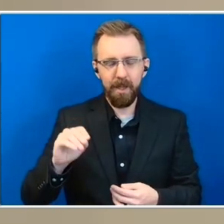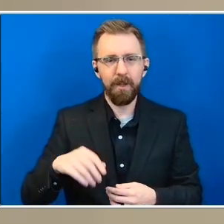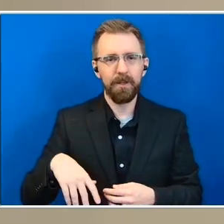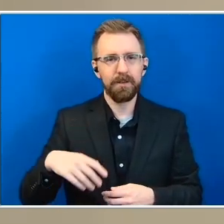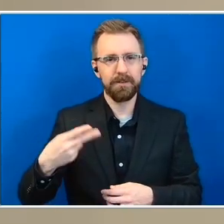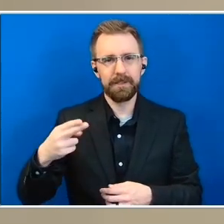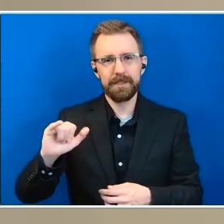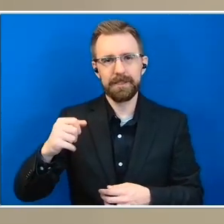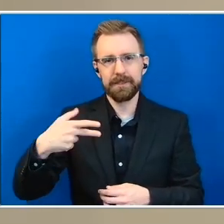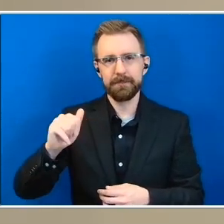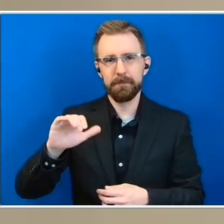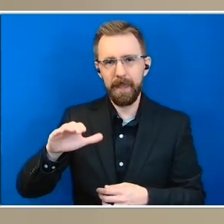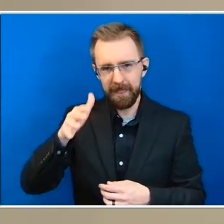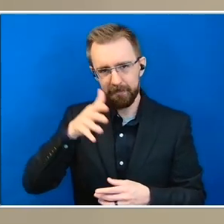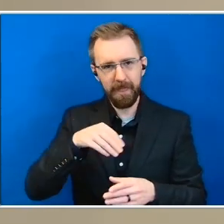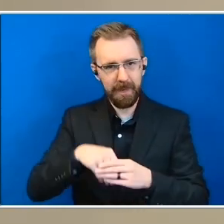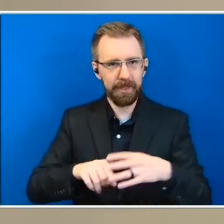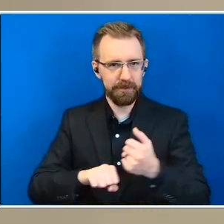in support groups.